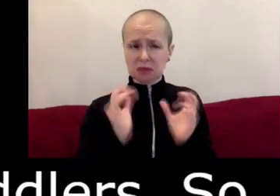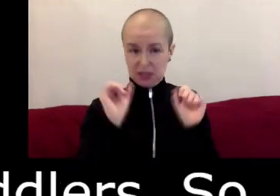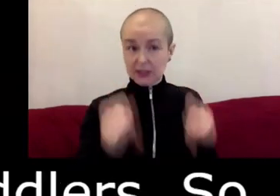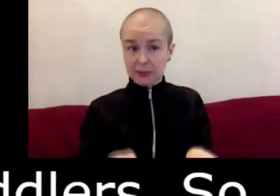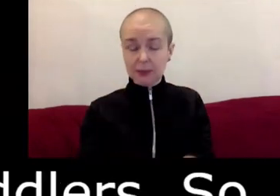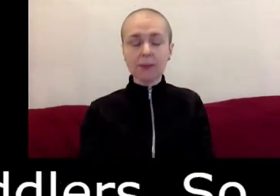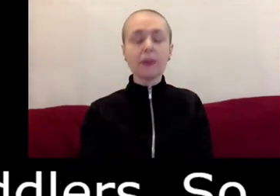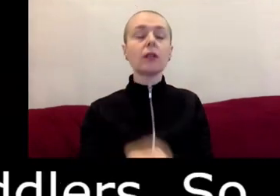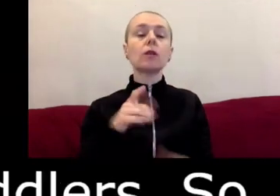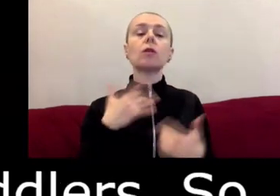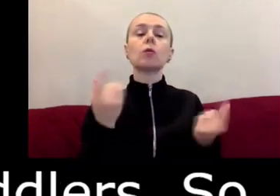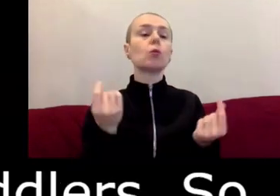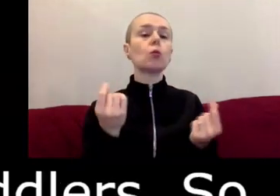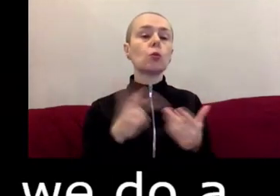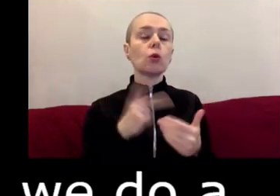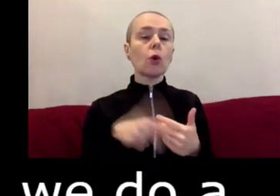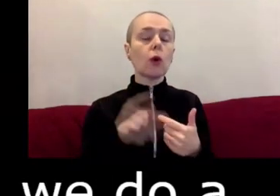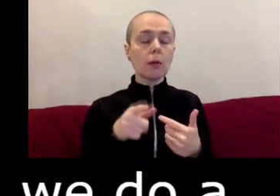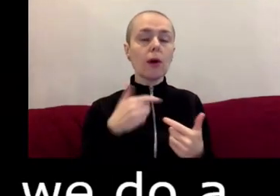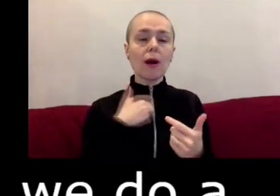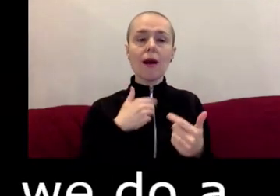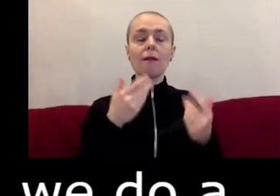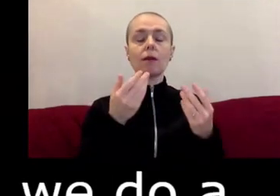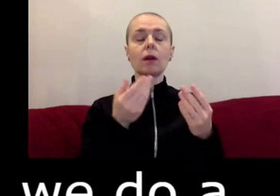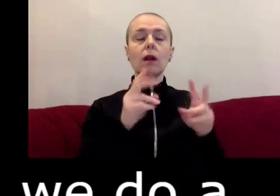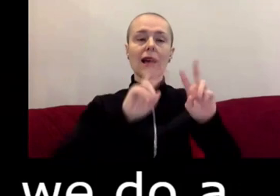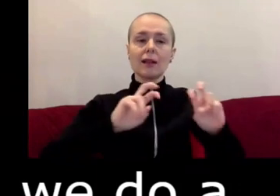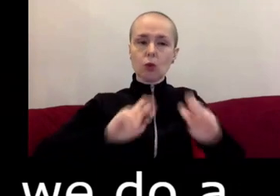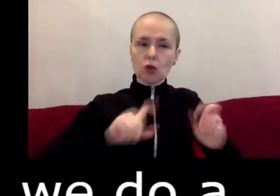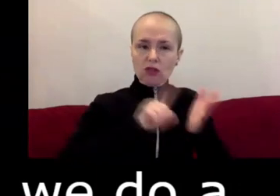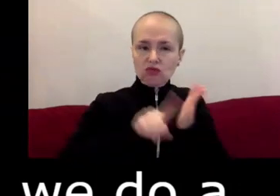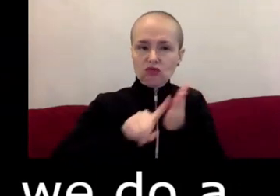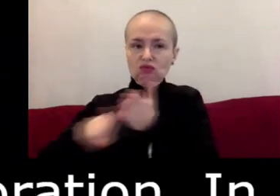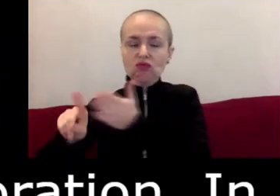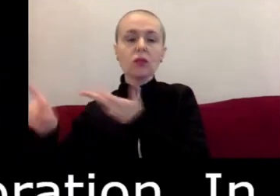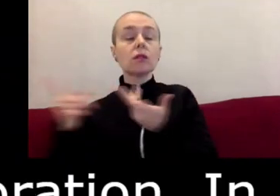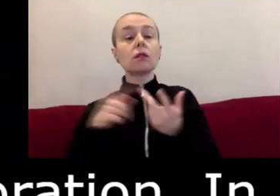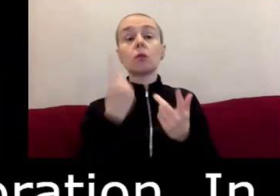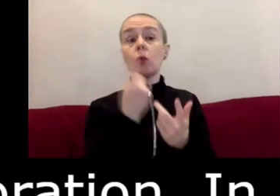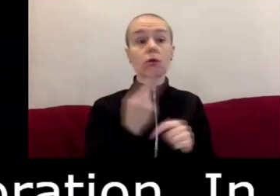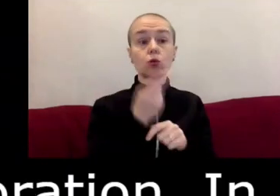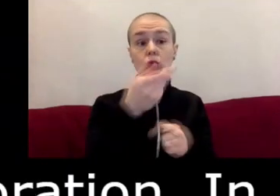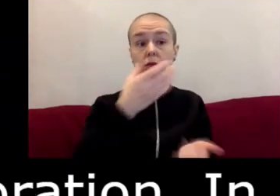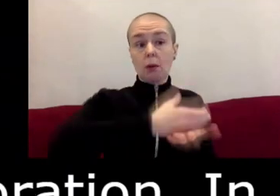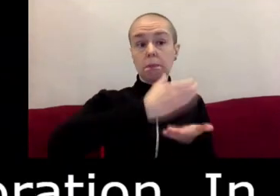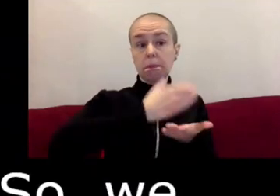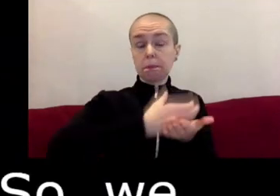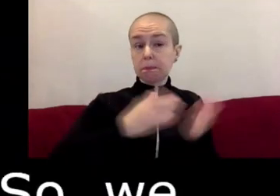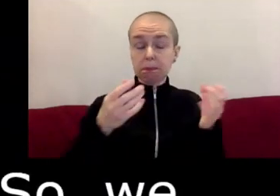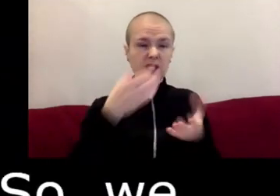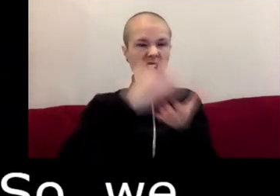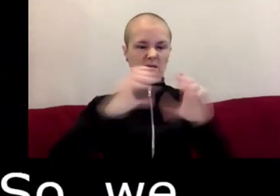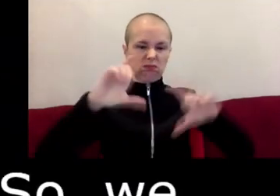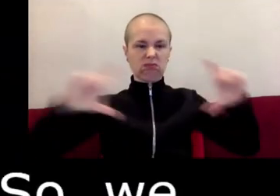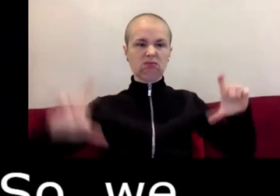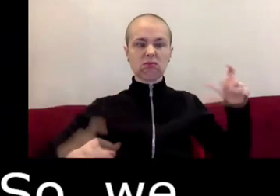a lot of like a material exploration, and this example is cups. So we just have a bunch of like cups out,